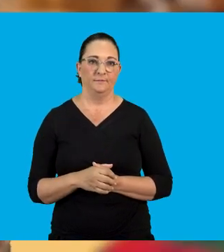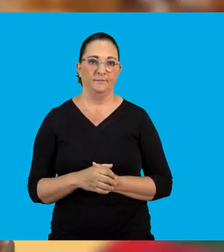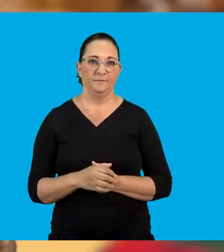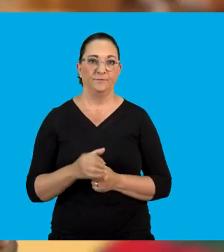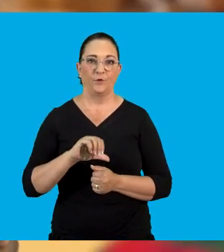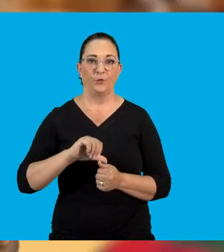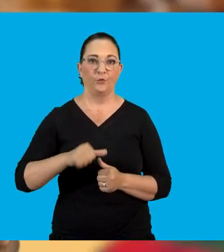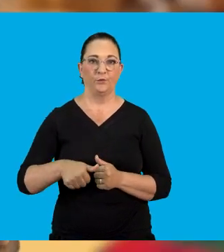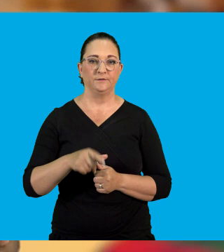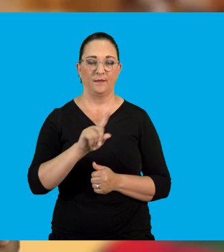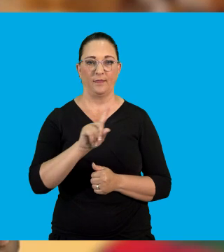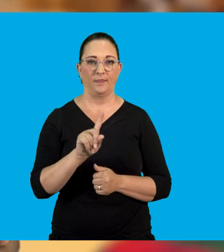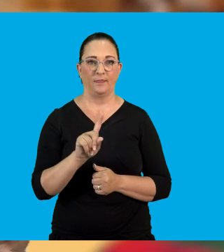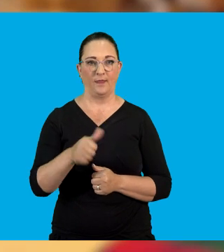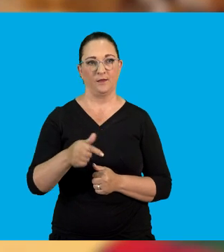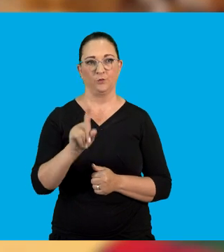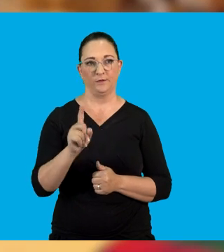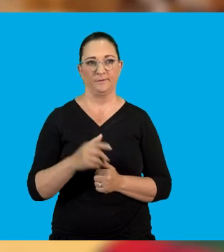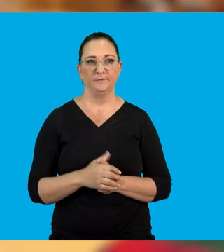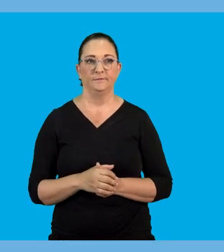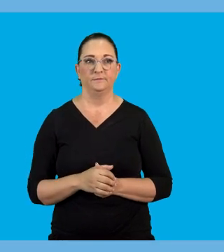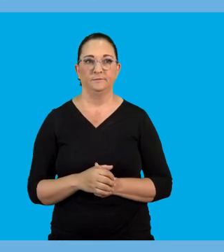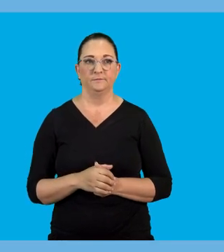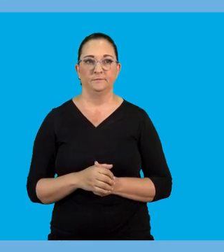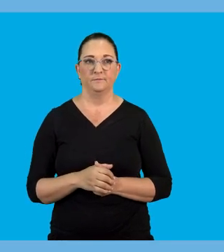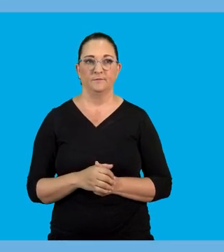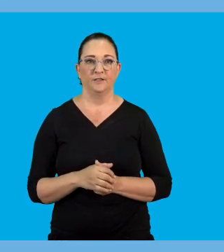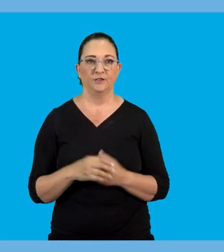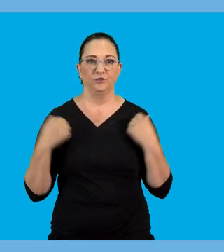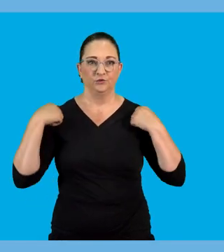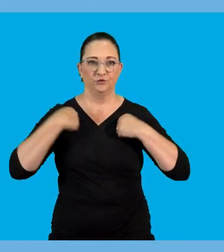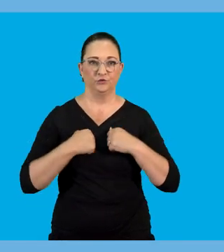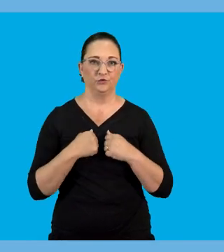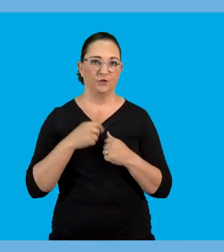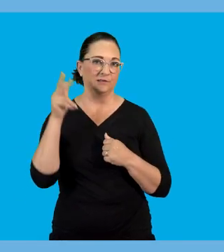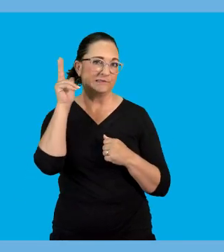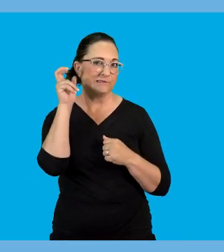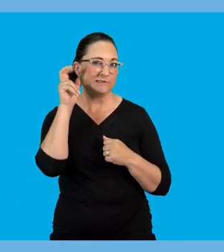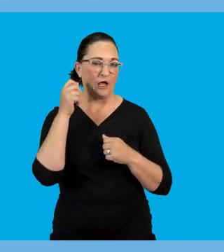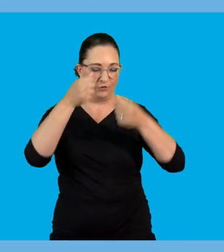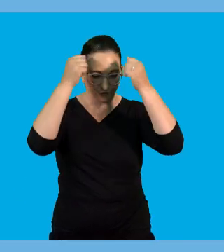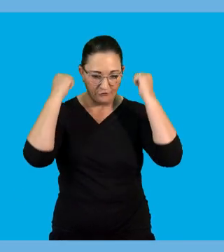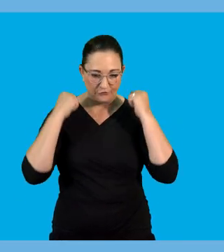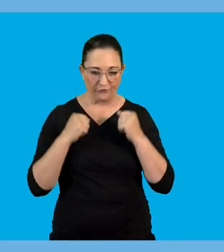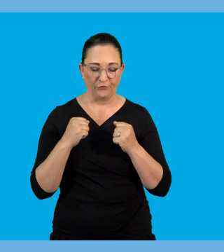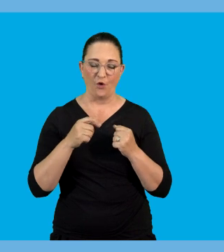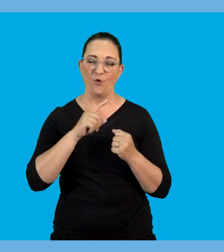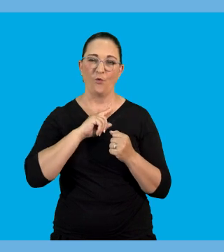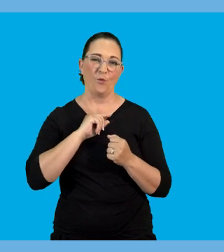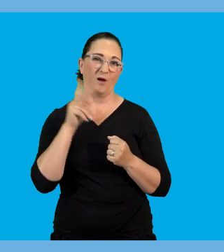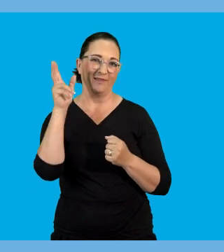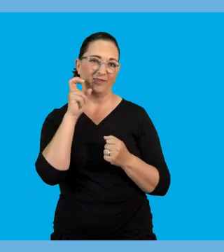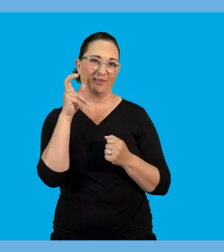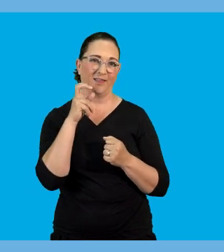So the next question that we have here, it says, why does your jersey make a crackling sound when you pull it